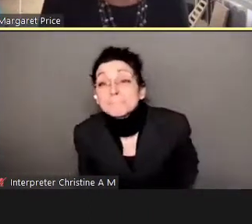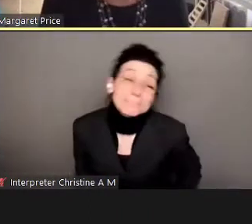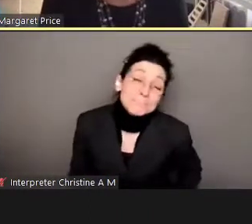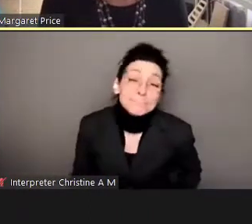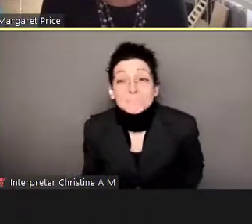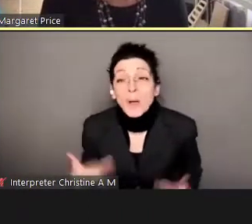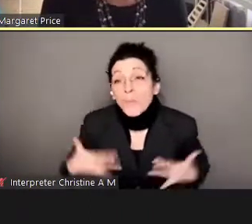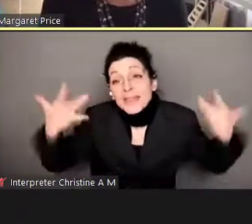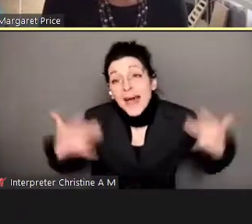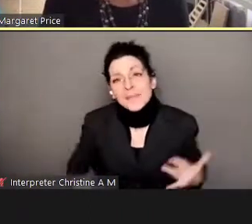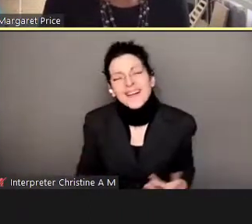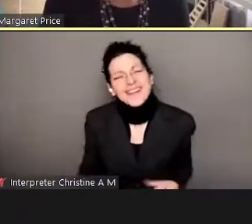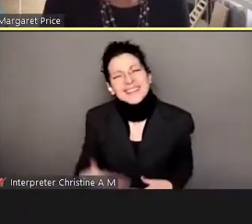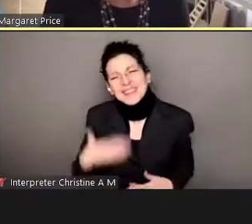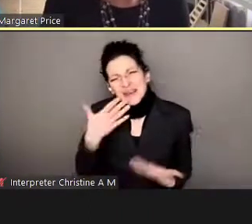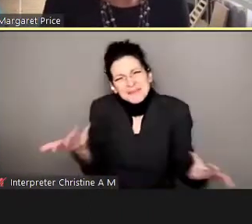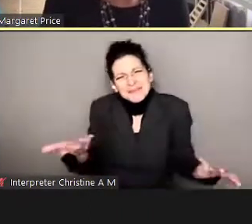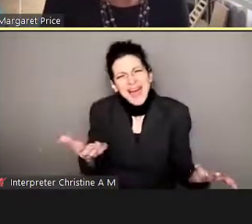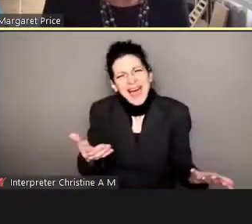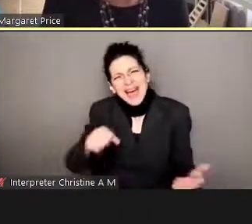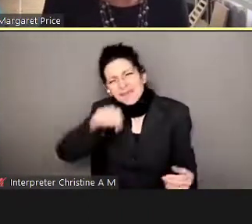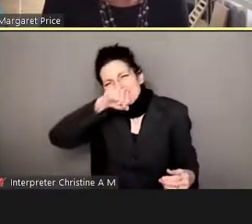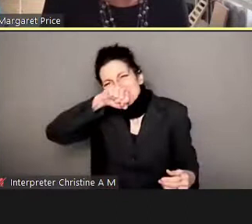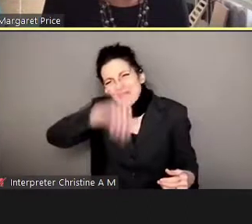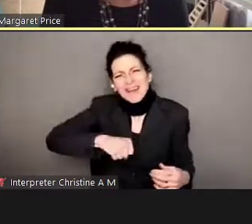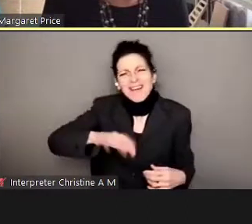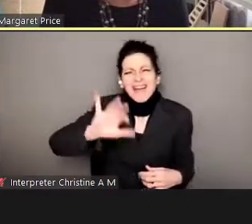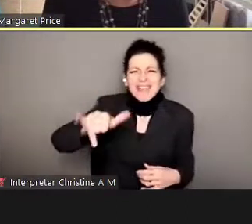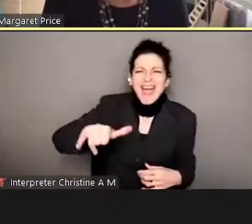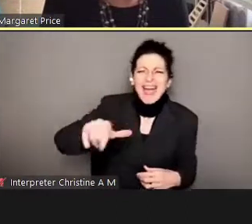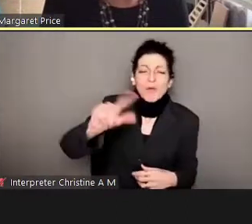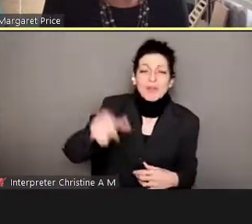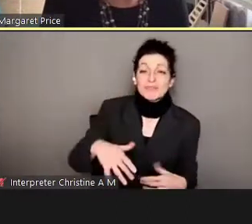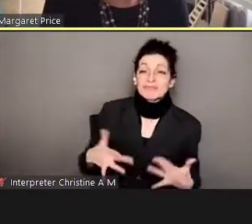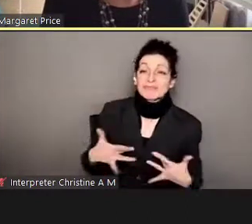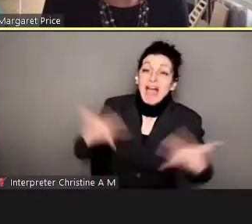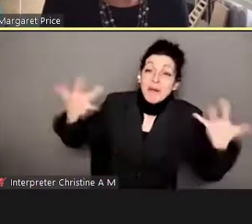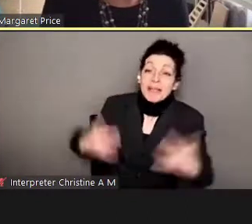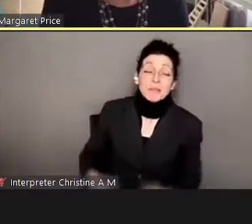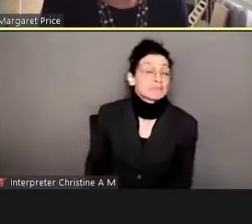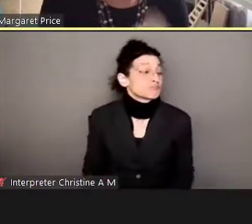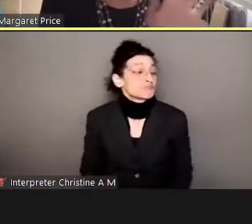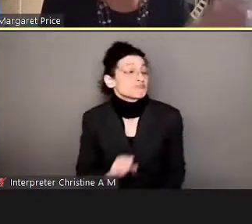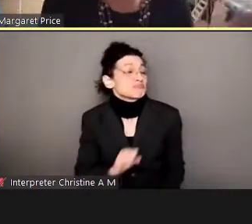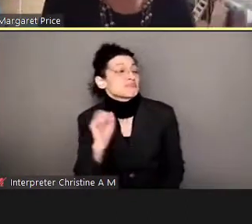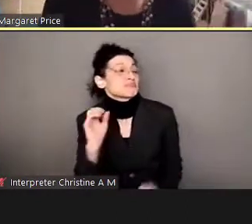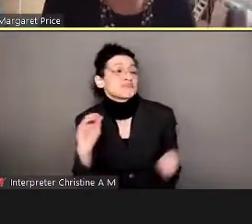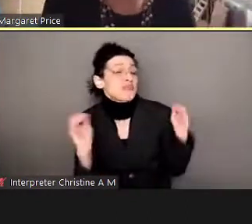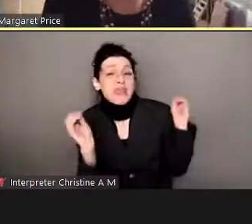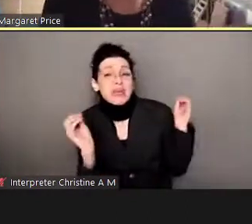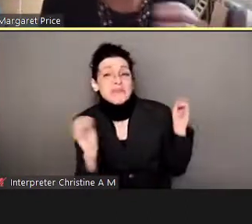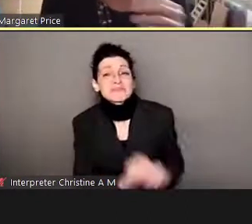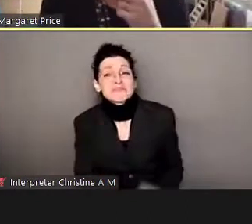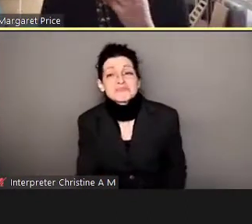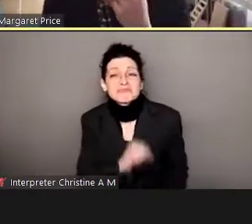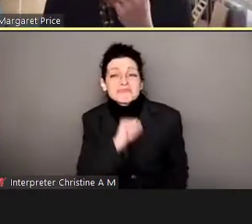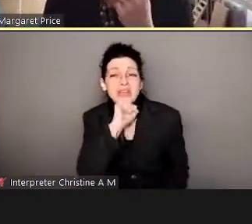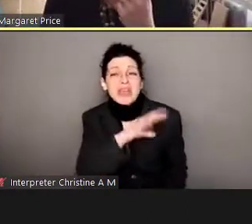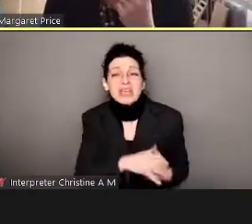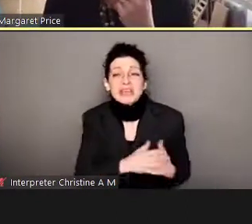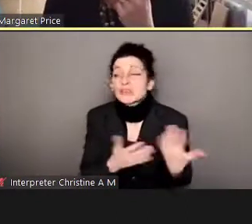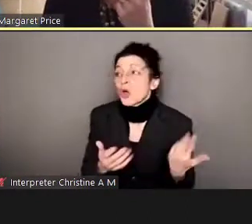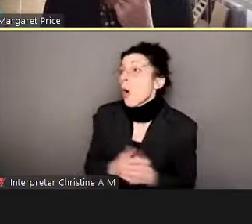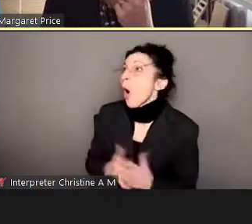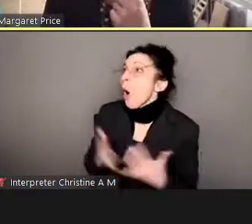I love that question. What's up? Somebody can just be like, not much. Or, oh my God, you wouldn't believe.